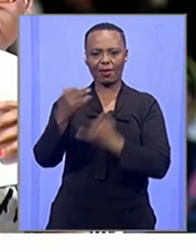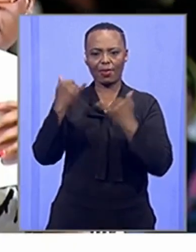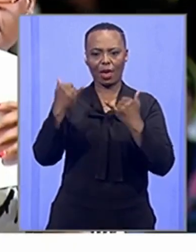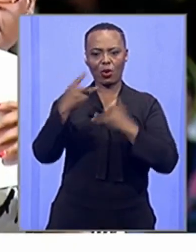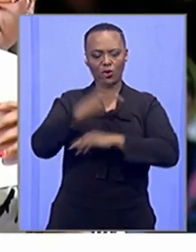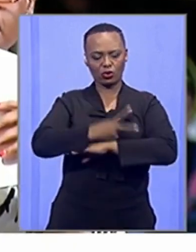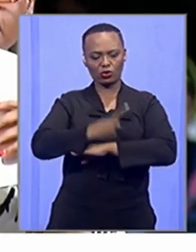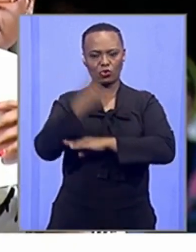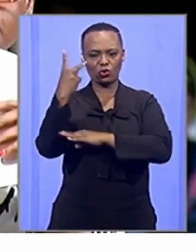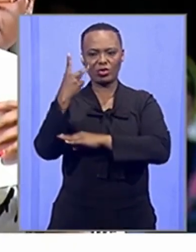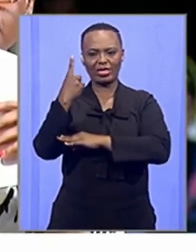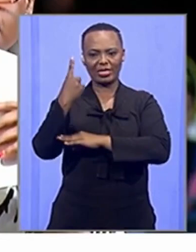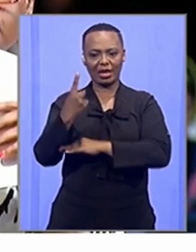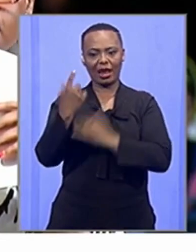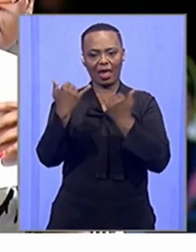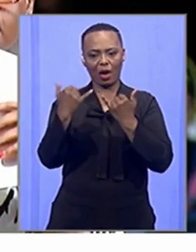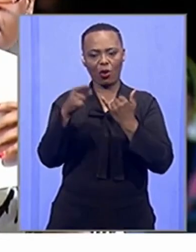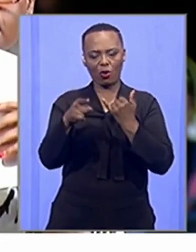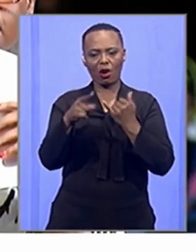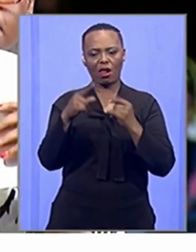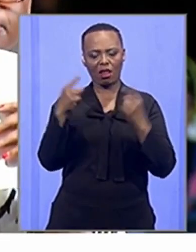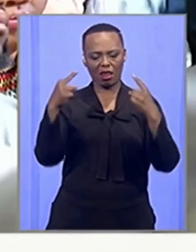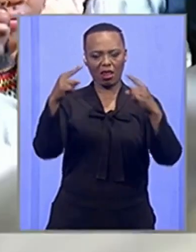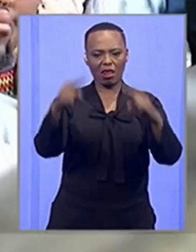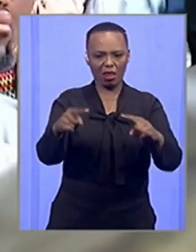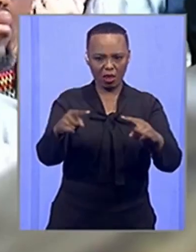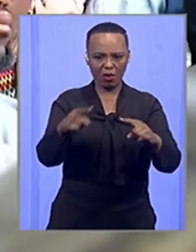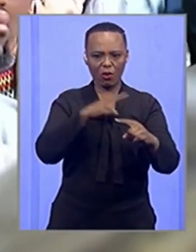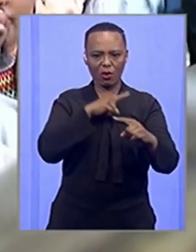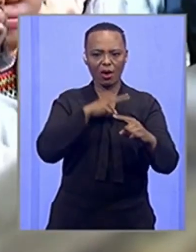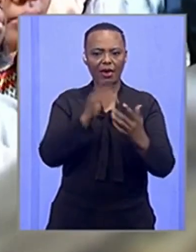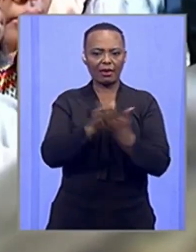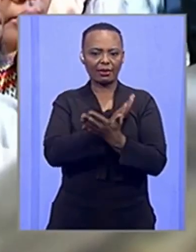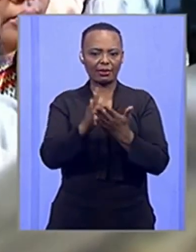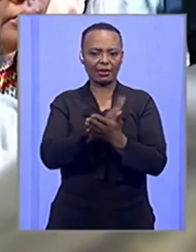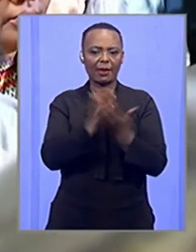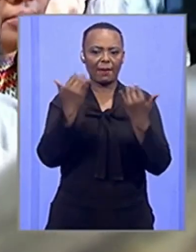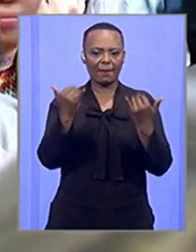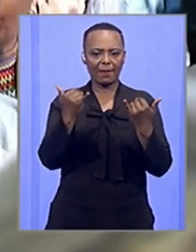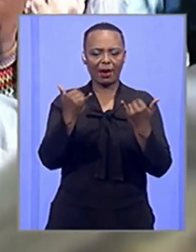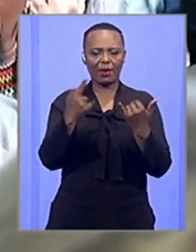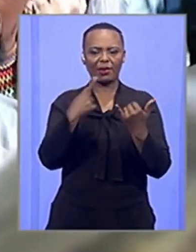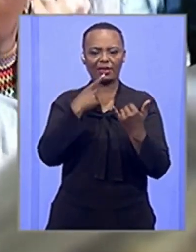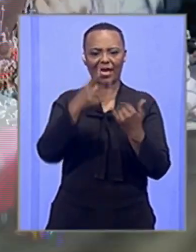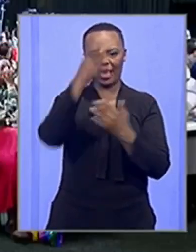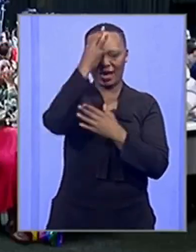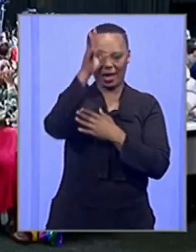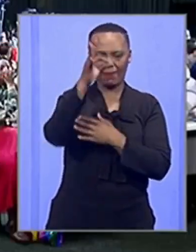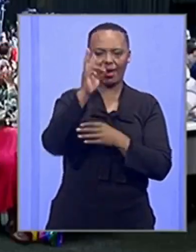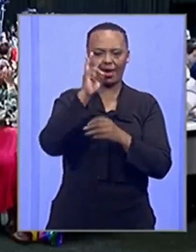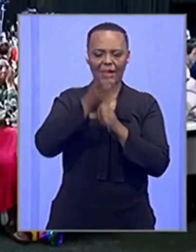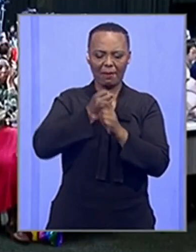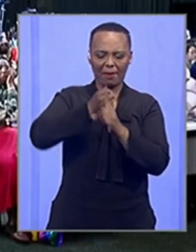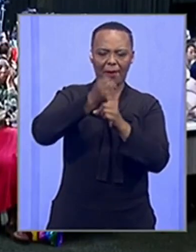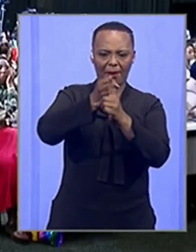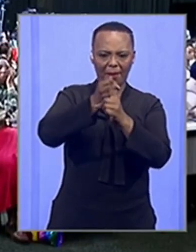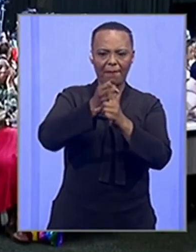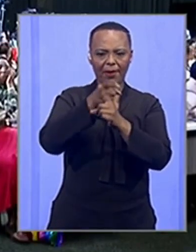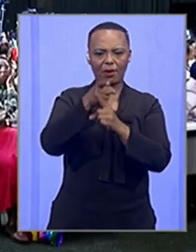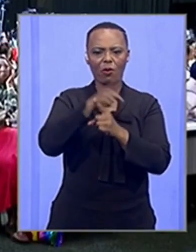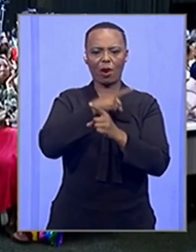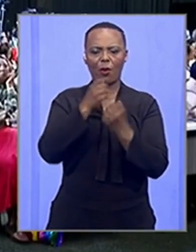le re bahlankediphetiši ba mmuso ba paletswe go itlama. Le ge go le bjalo ba lwela ditokelo ba batho bao ba amilwego